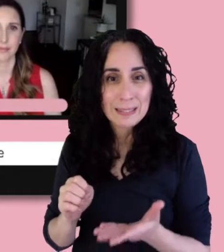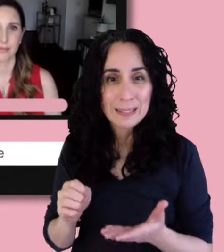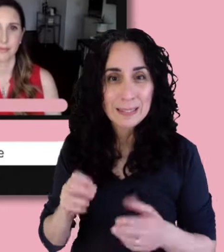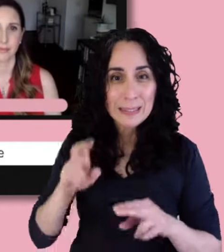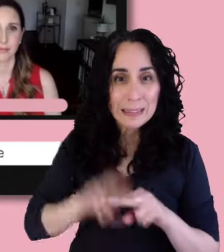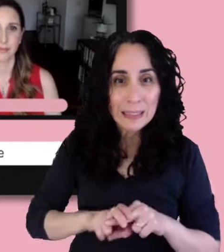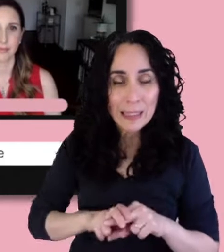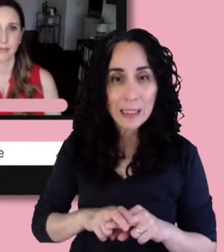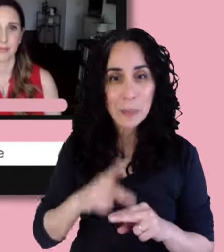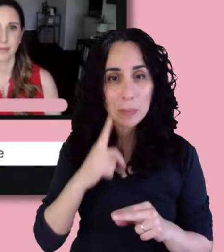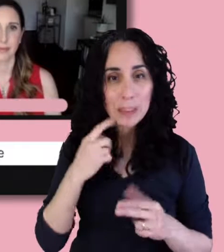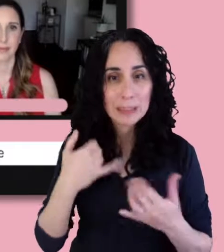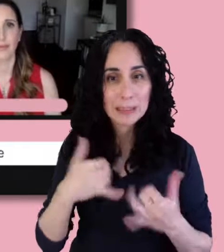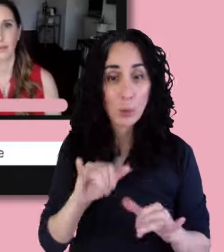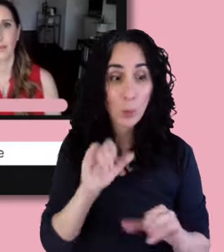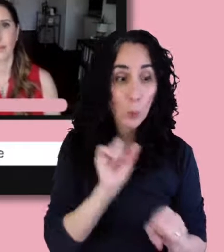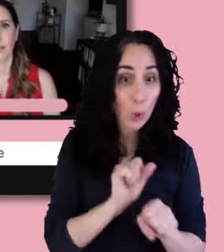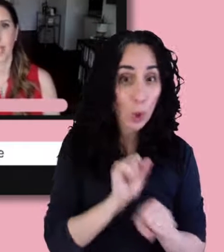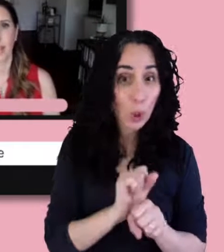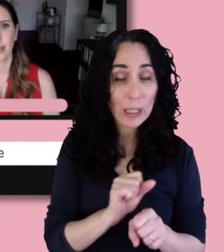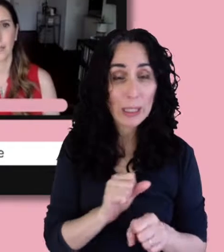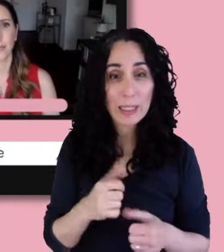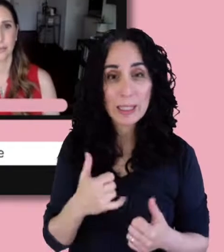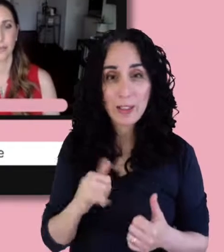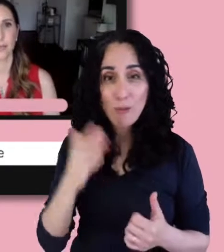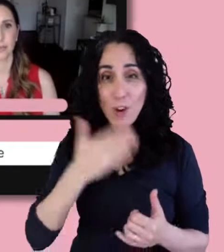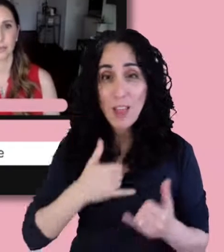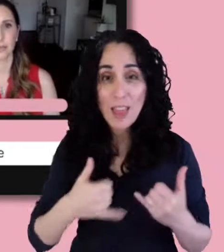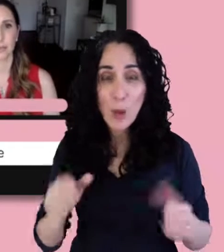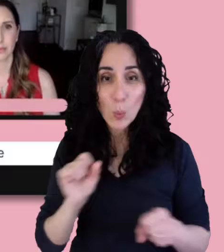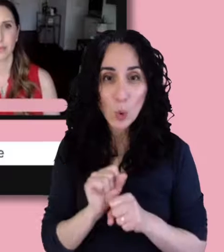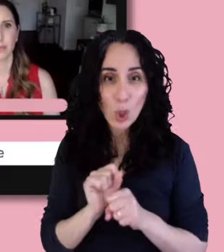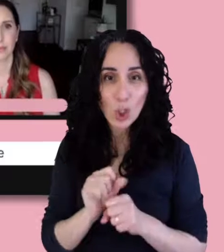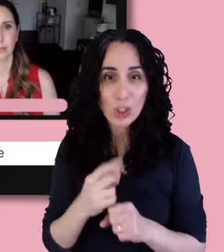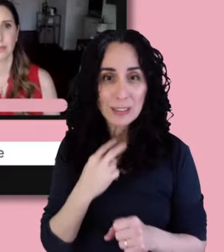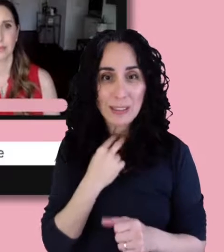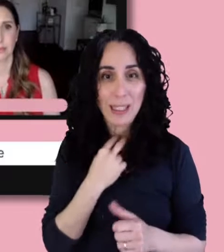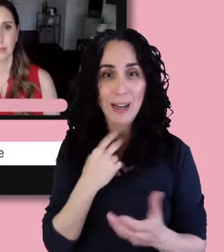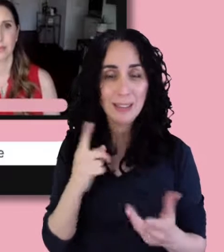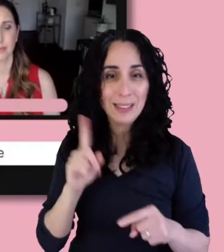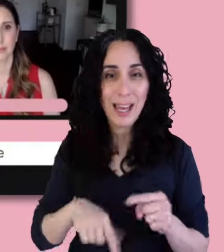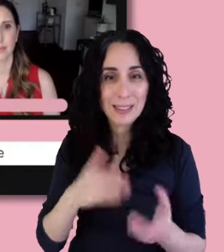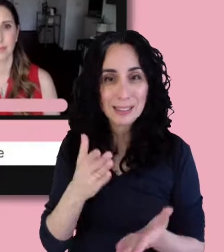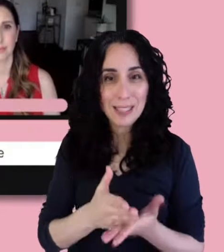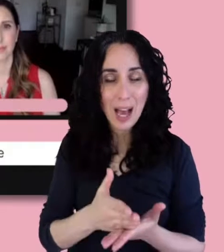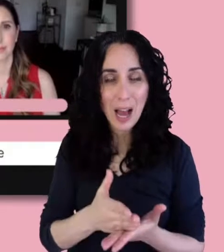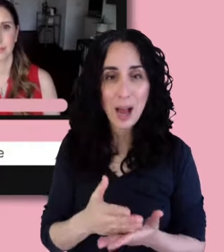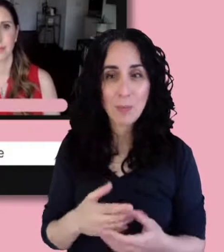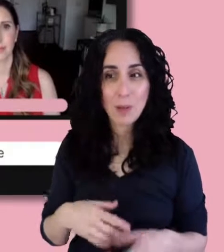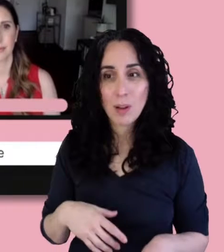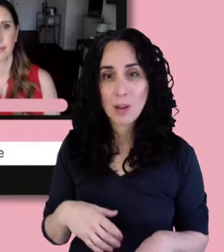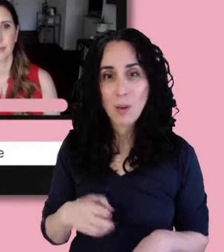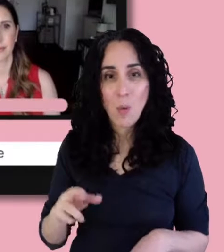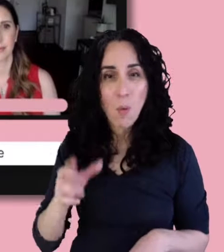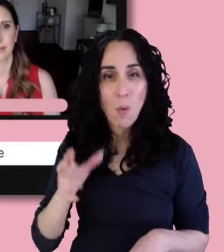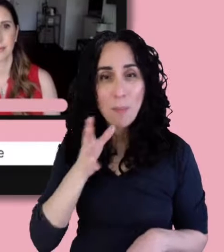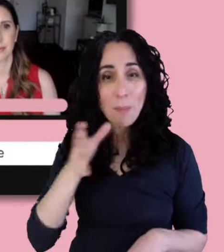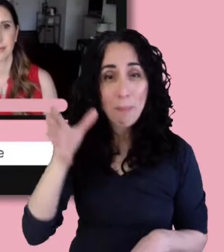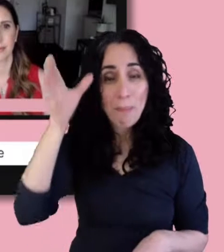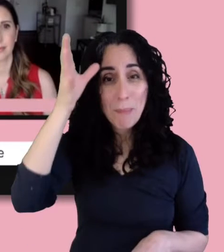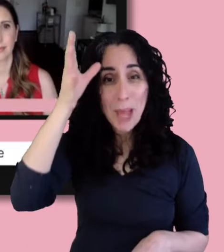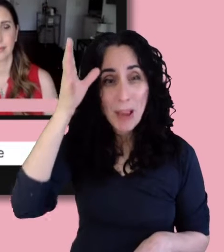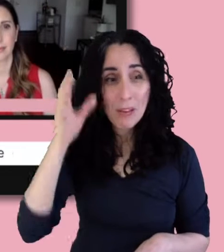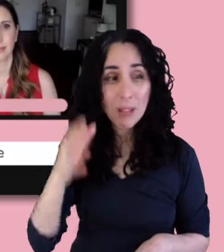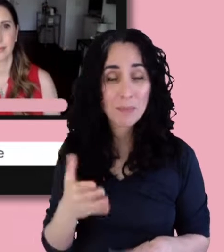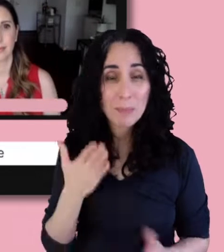exercises while they might still be working. There might be some frontline workers watching this. Is there any advice that you could